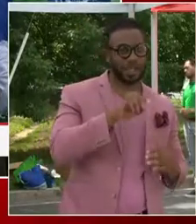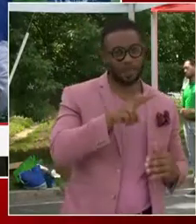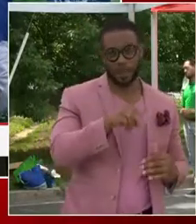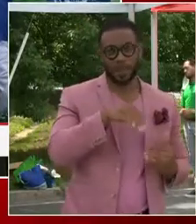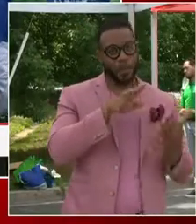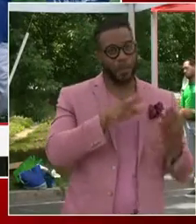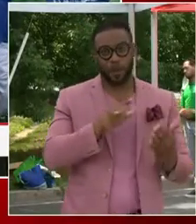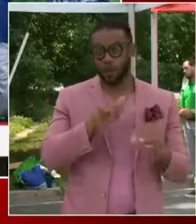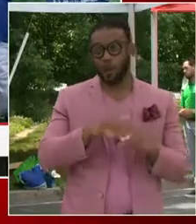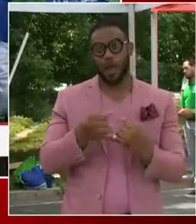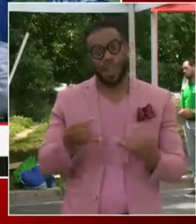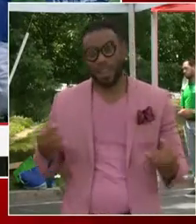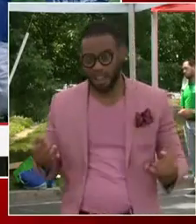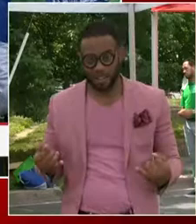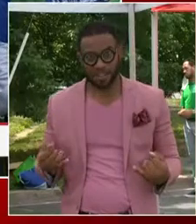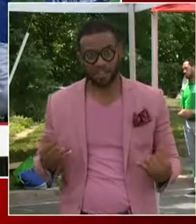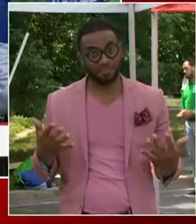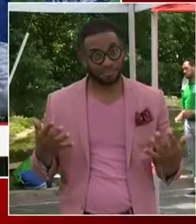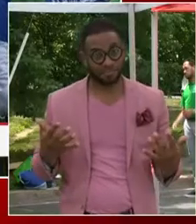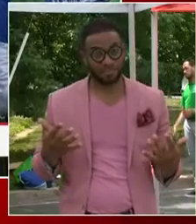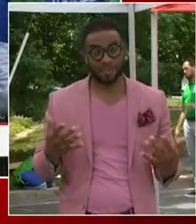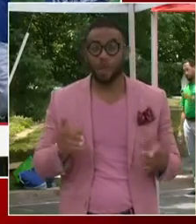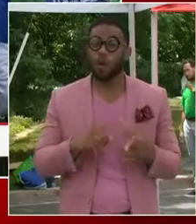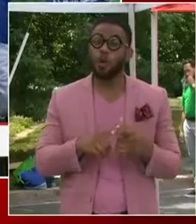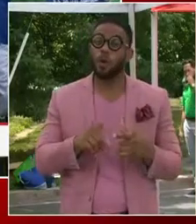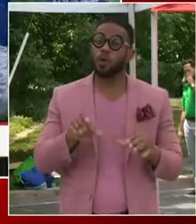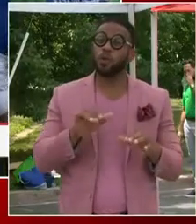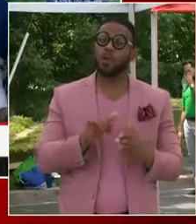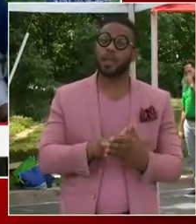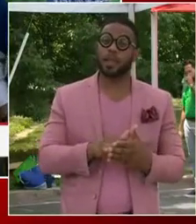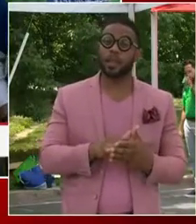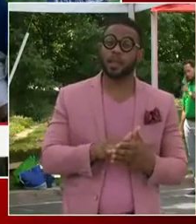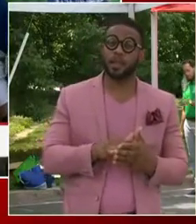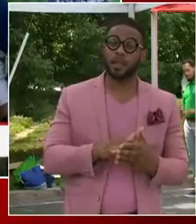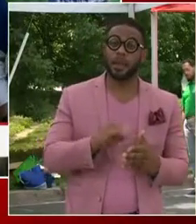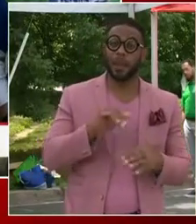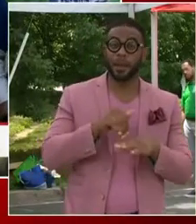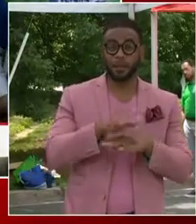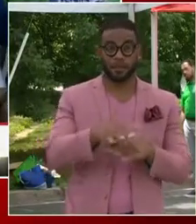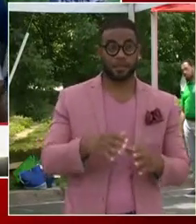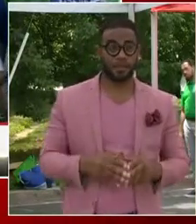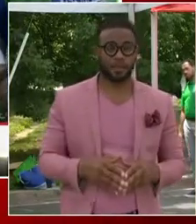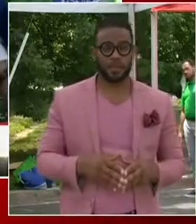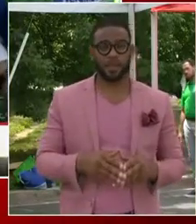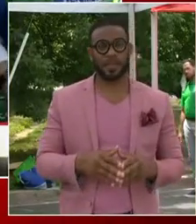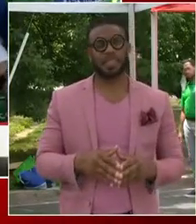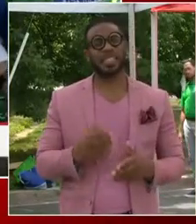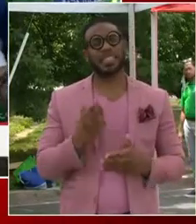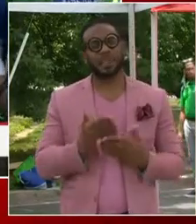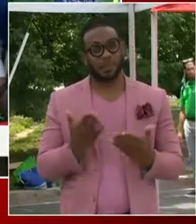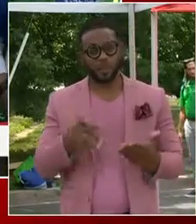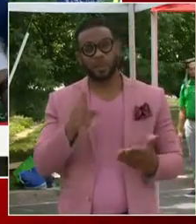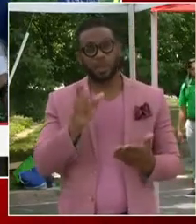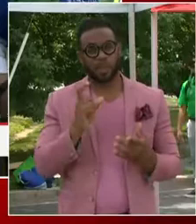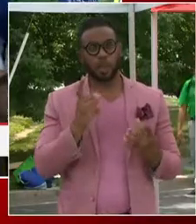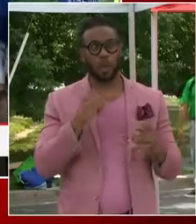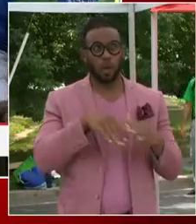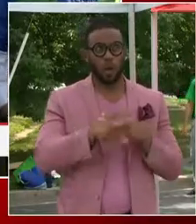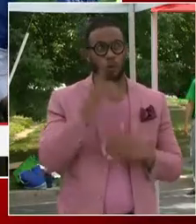DMV to do that. You do that online or you do that by mail. There's some things that you need to